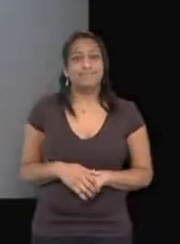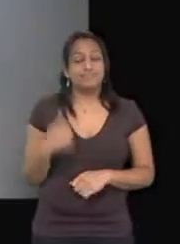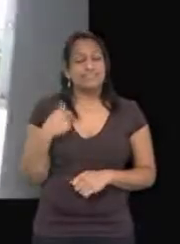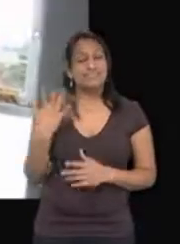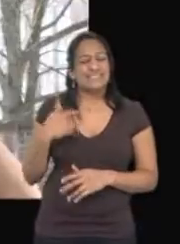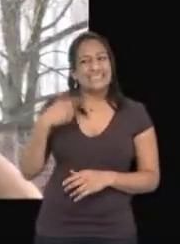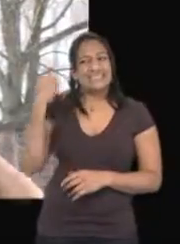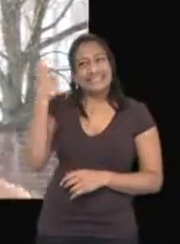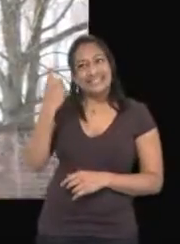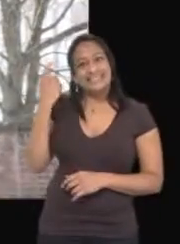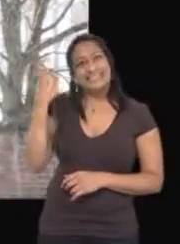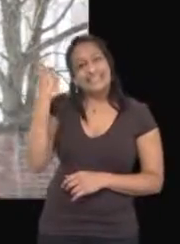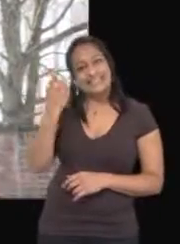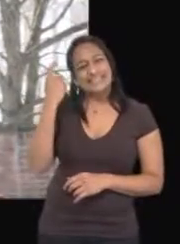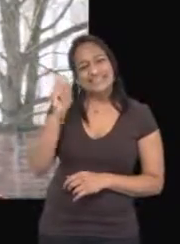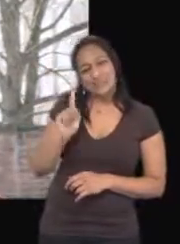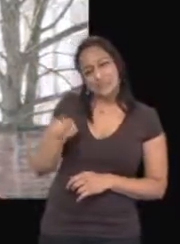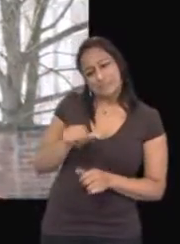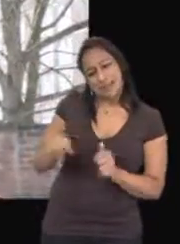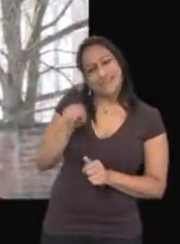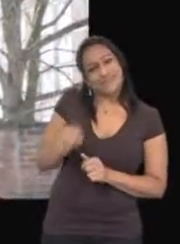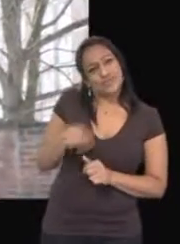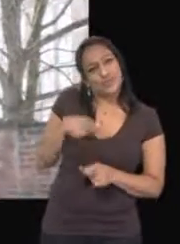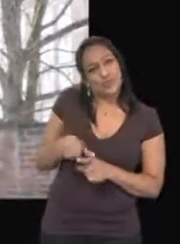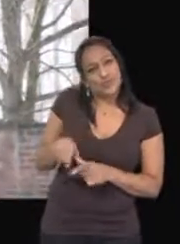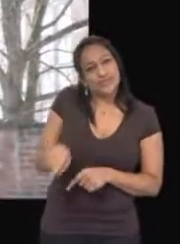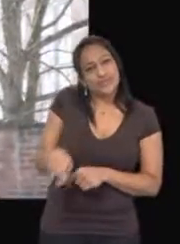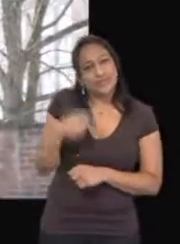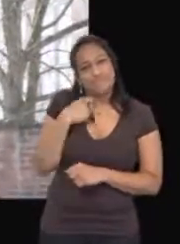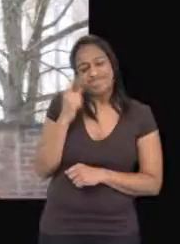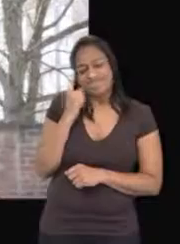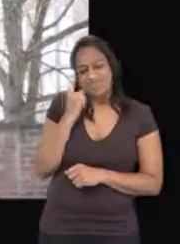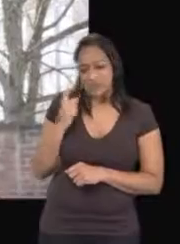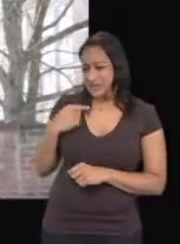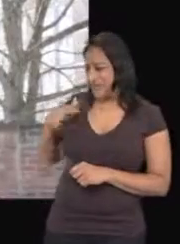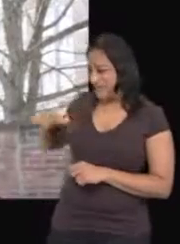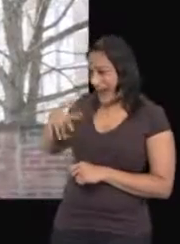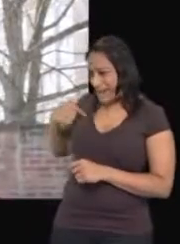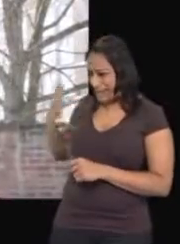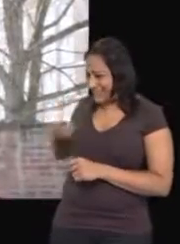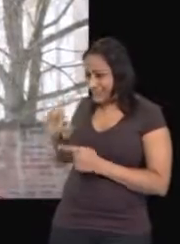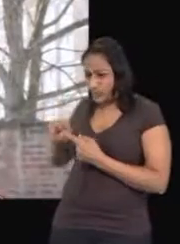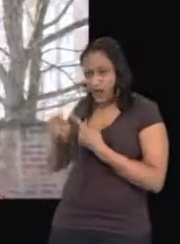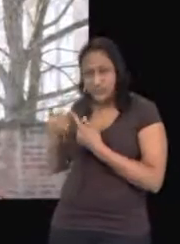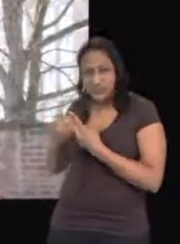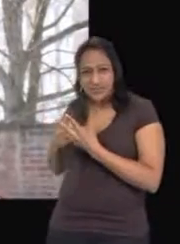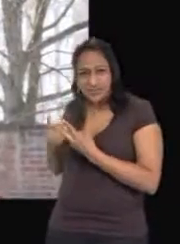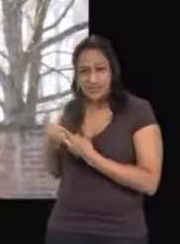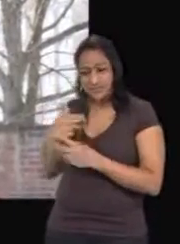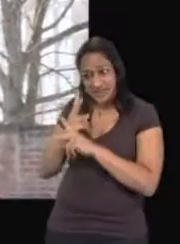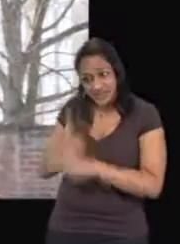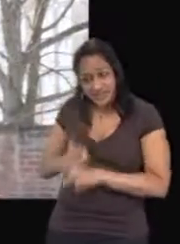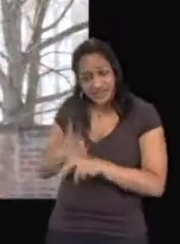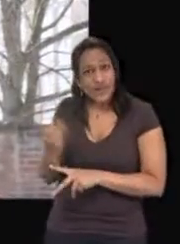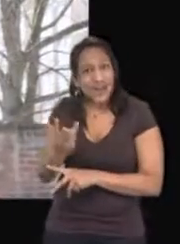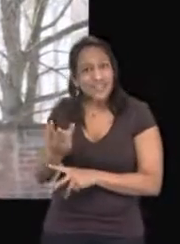think about what I thought was best for Jennie, but also what we needed as a family. We've been caring for Jennie for 18, 19